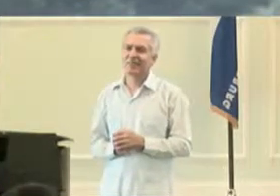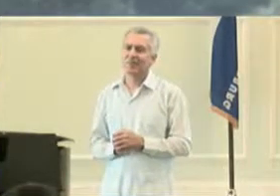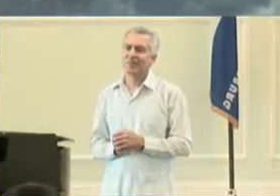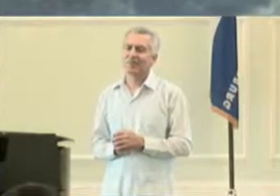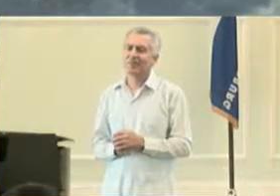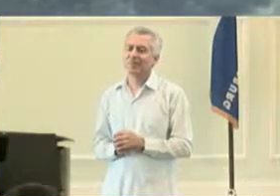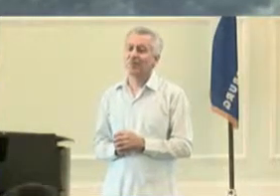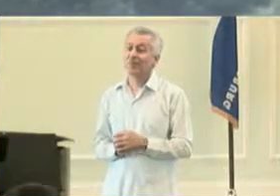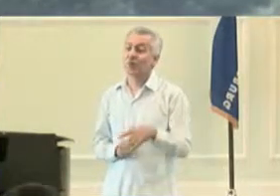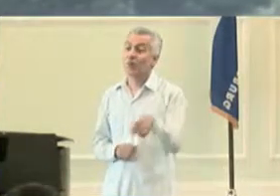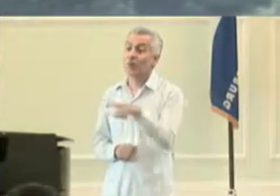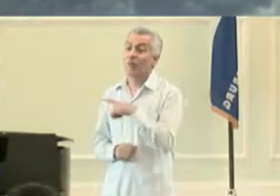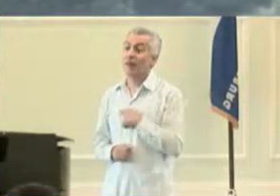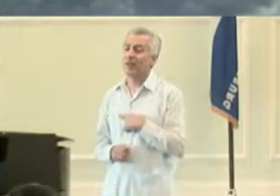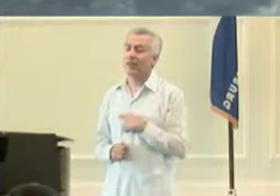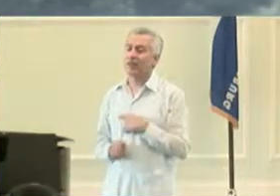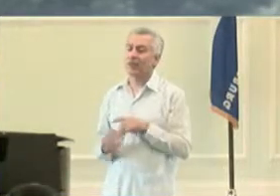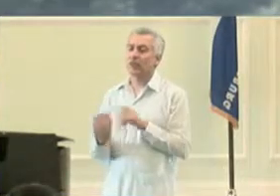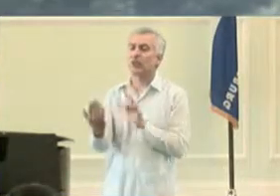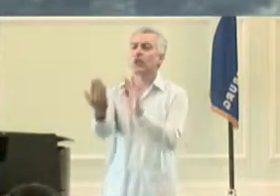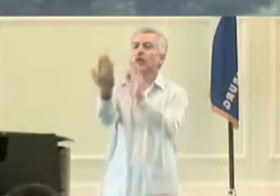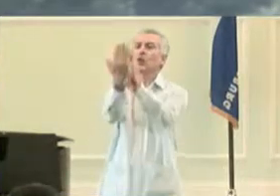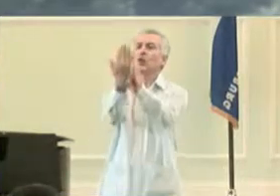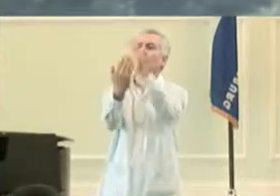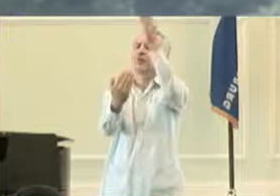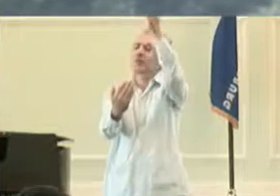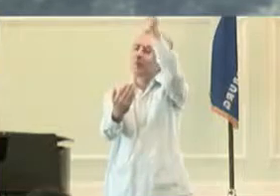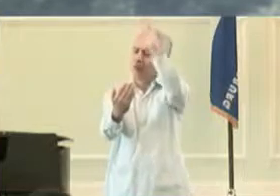we must continually go up to God.